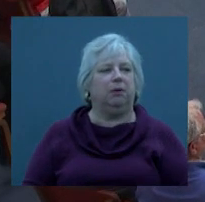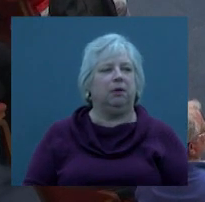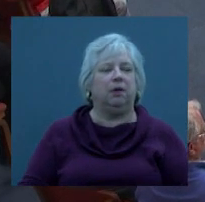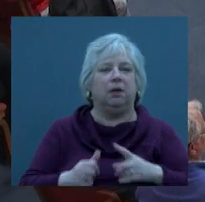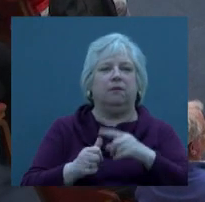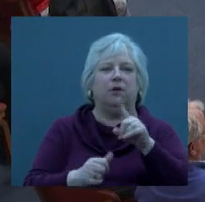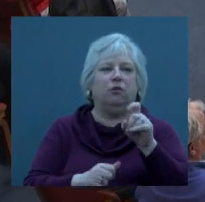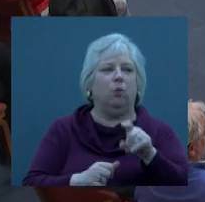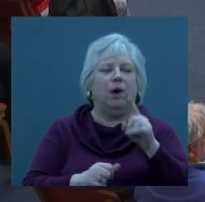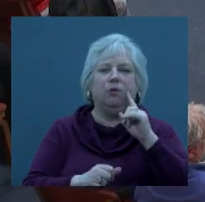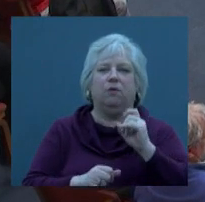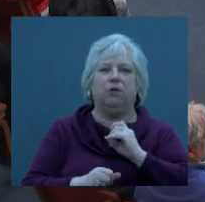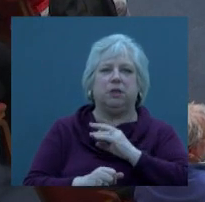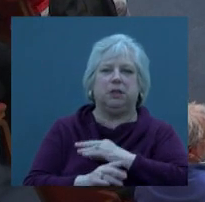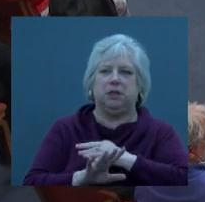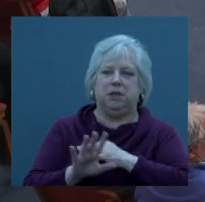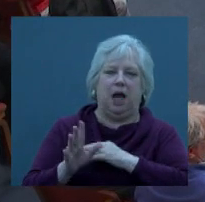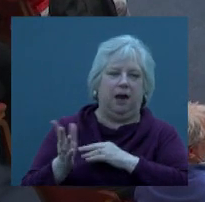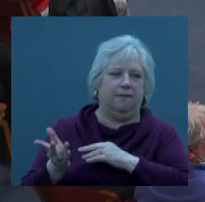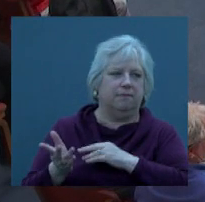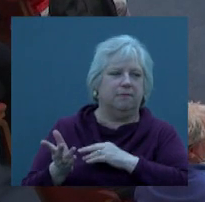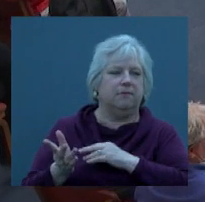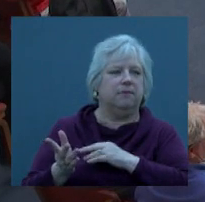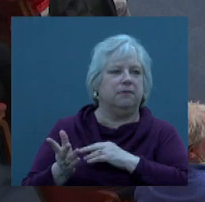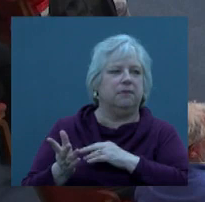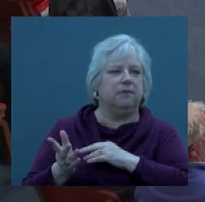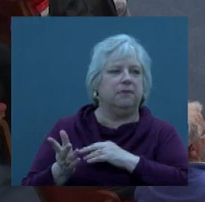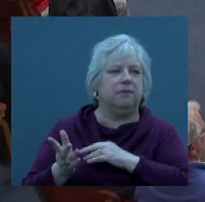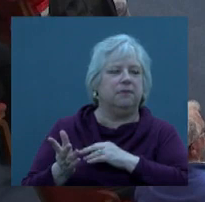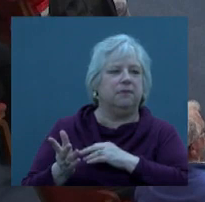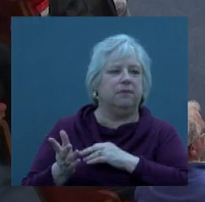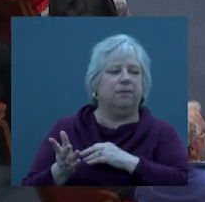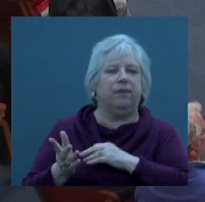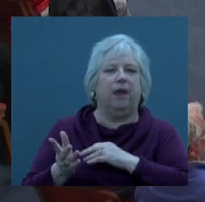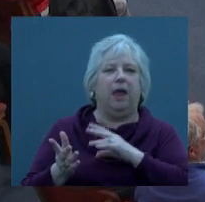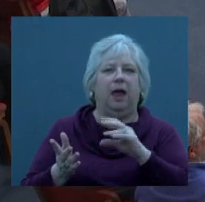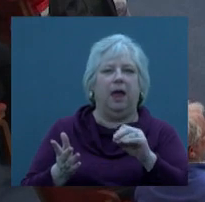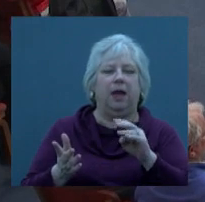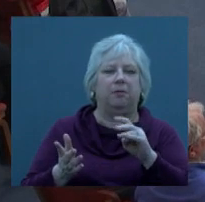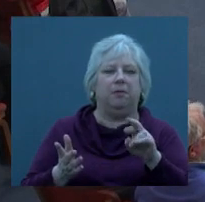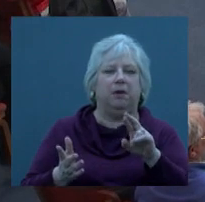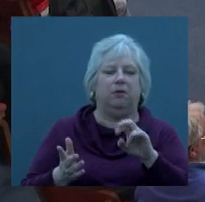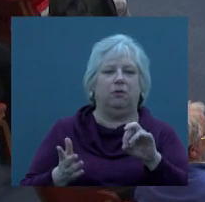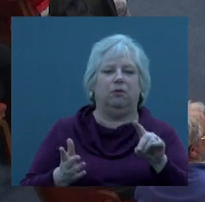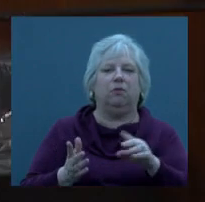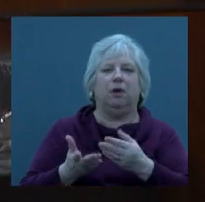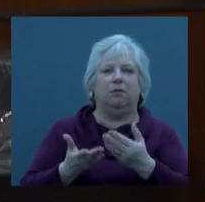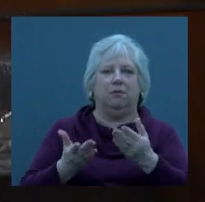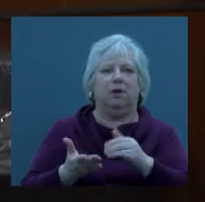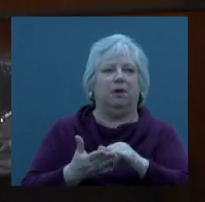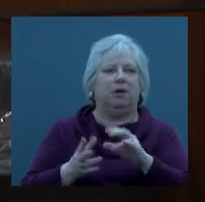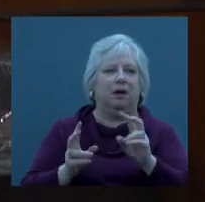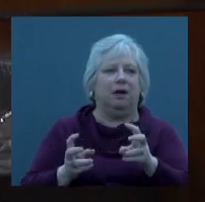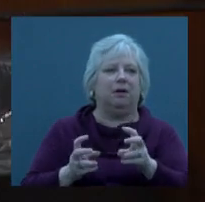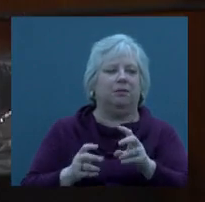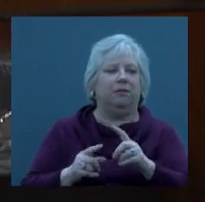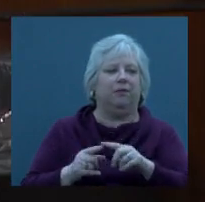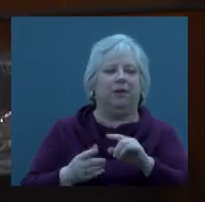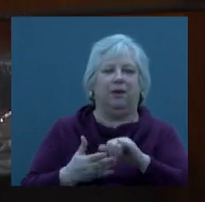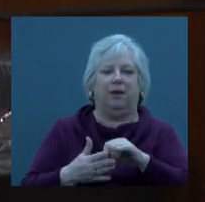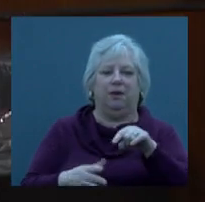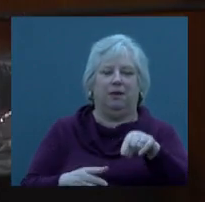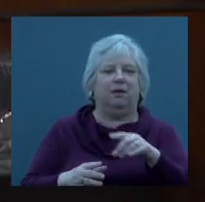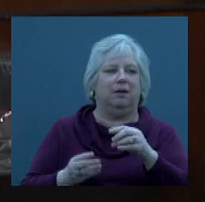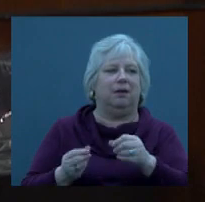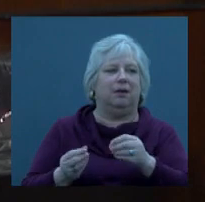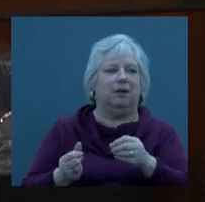The first question is for staff, and I think Mr. Veach raised this issue, and it struck a chord with me, which is, this is the